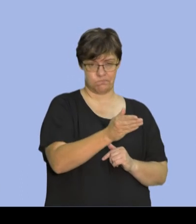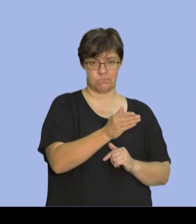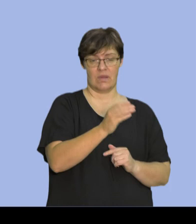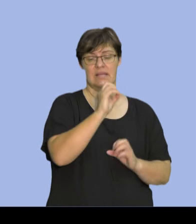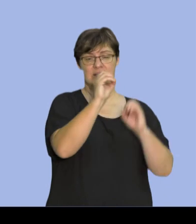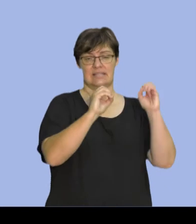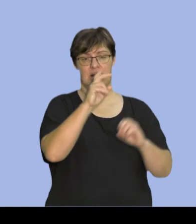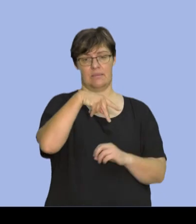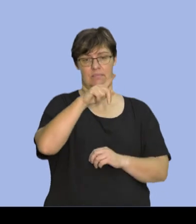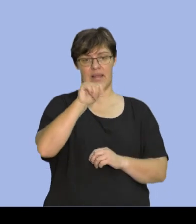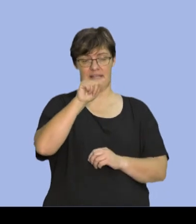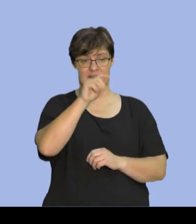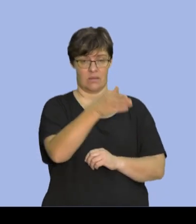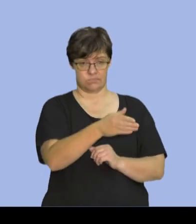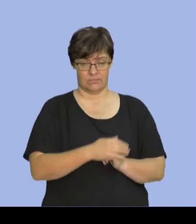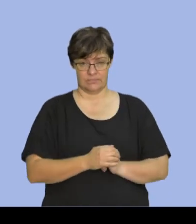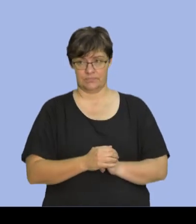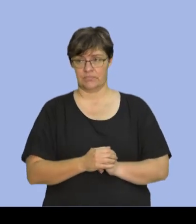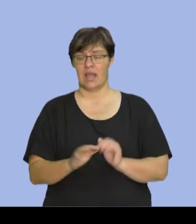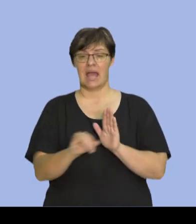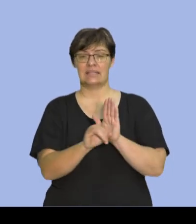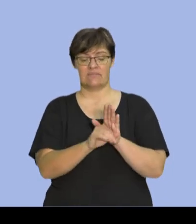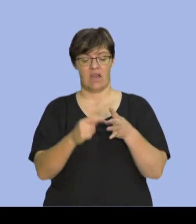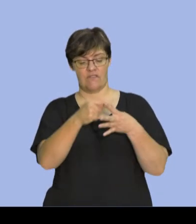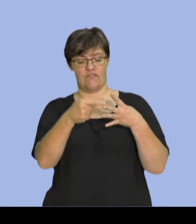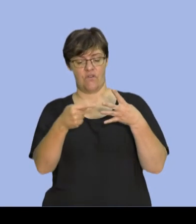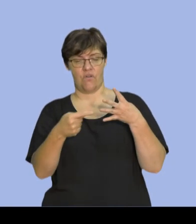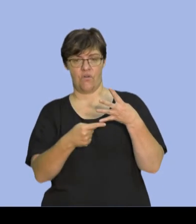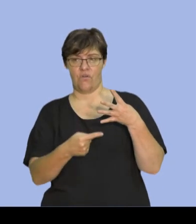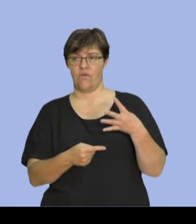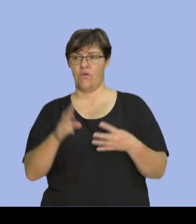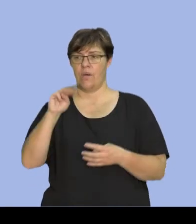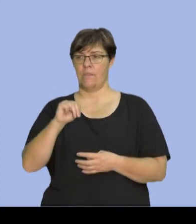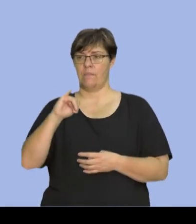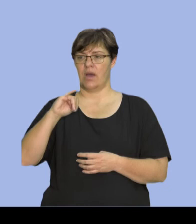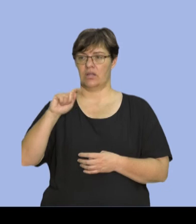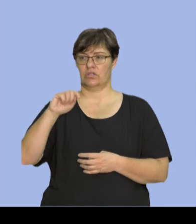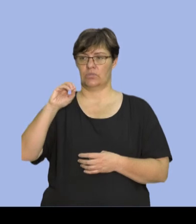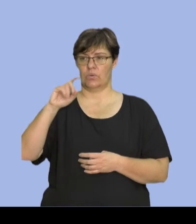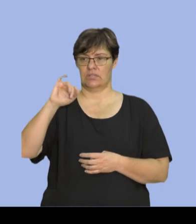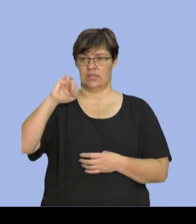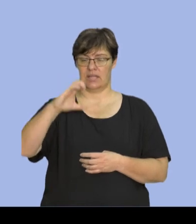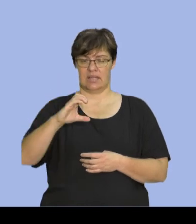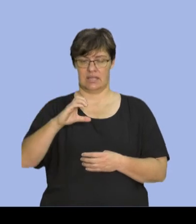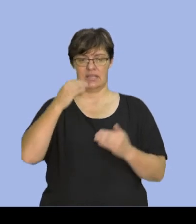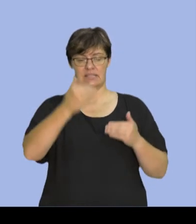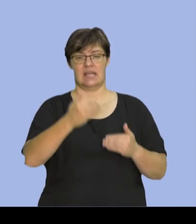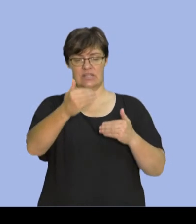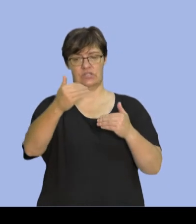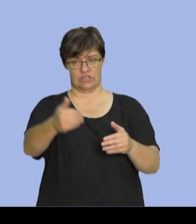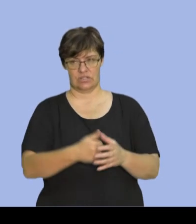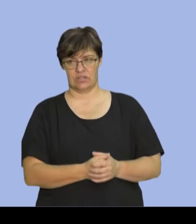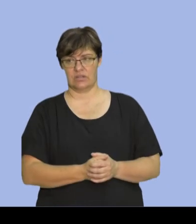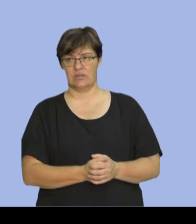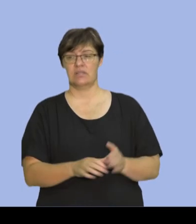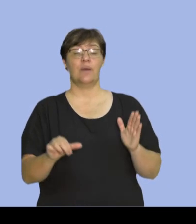plate. Identify four different mitotic stages in the diagram. As we wrap this section up,